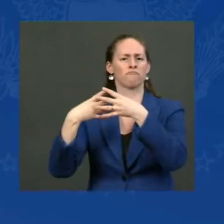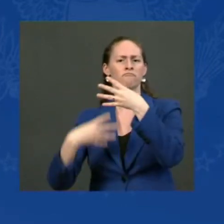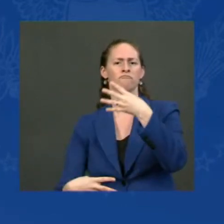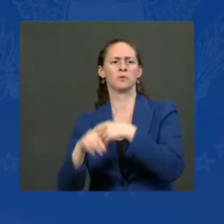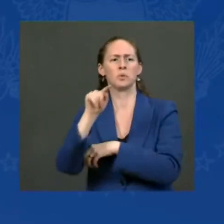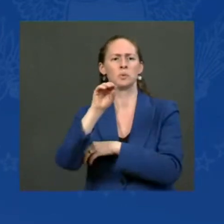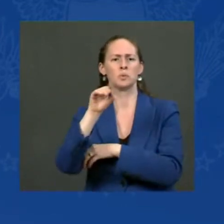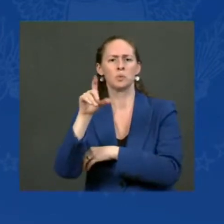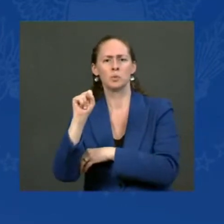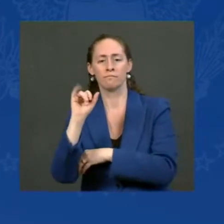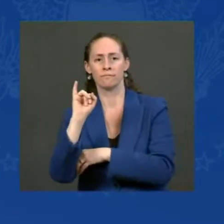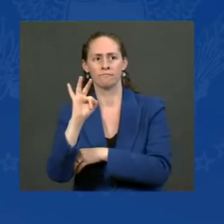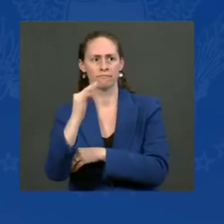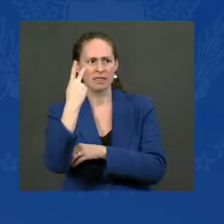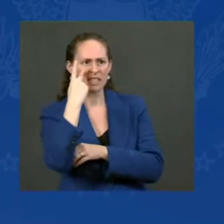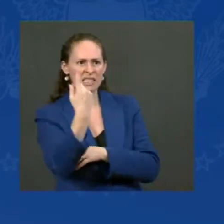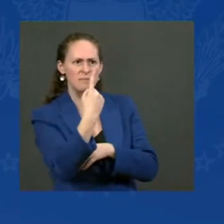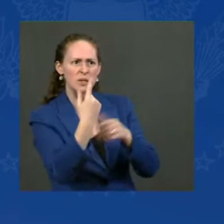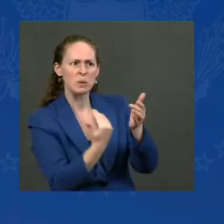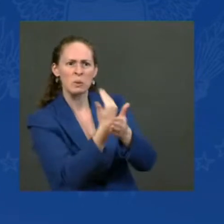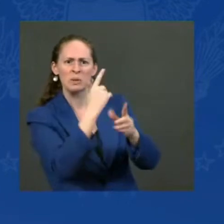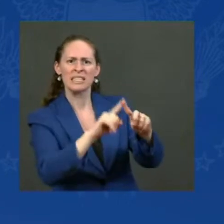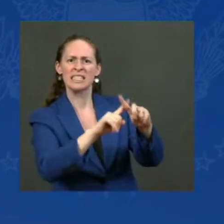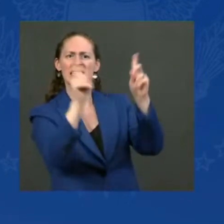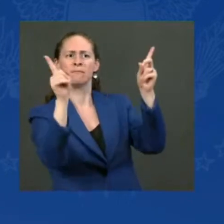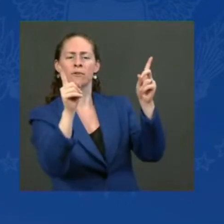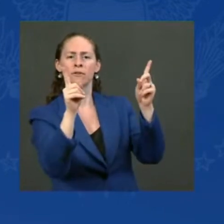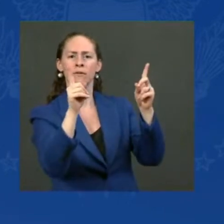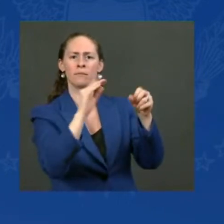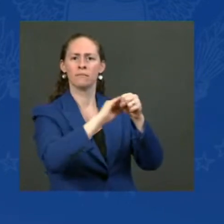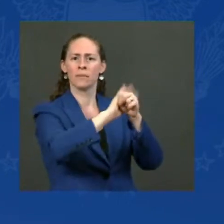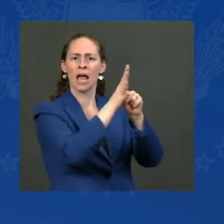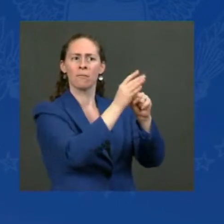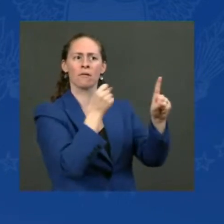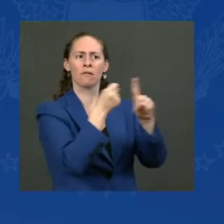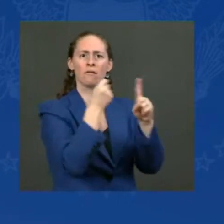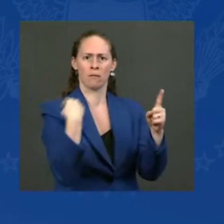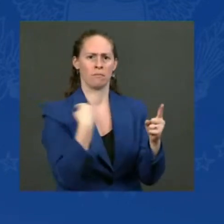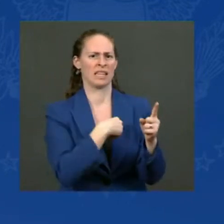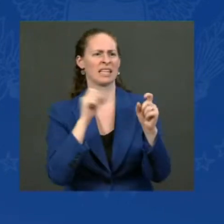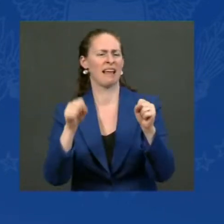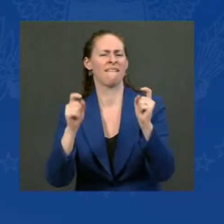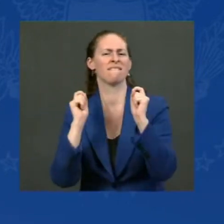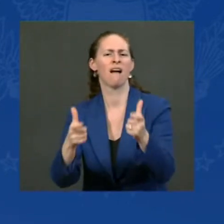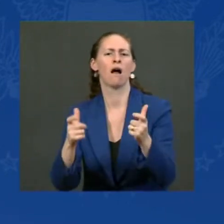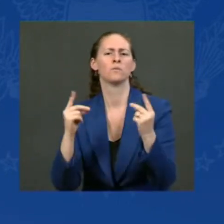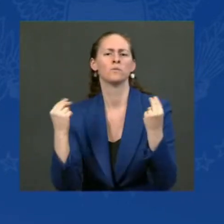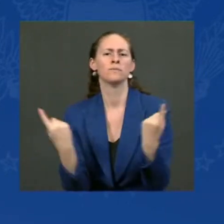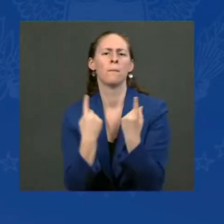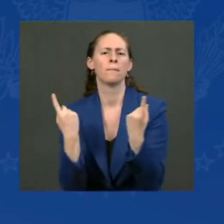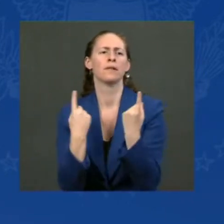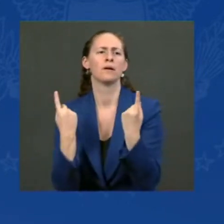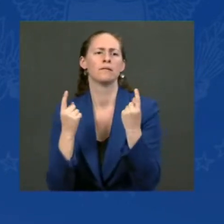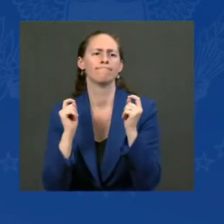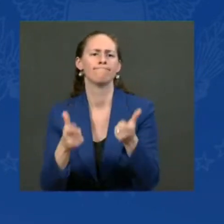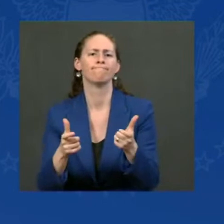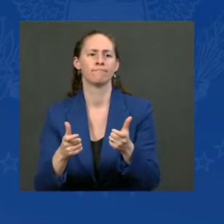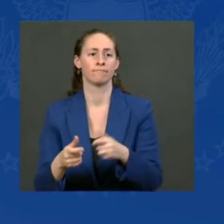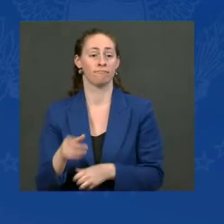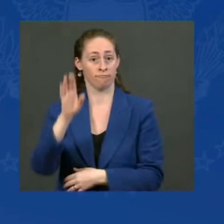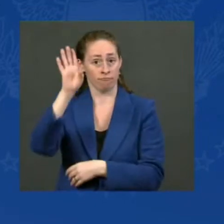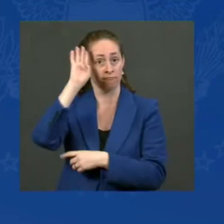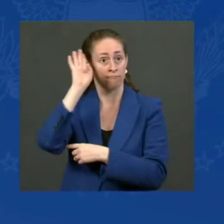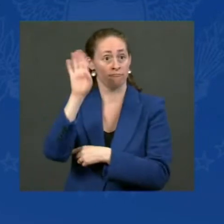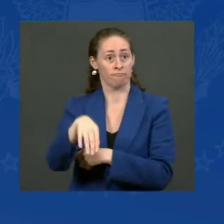emerging pandemics so that we can take immediate action. Already, the United States has put more